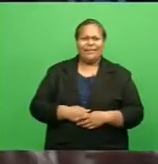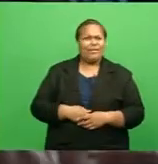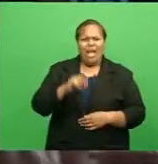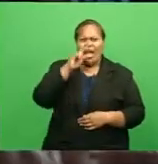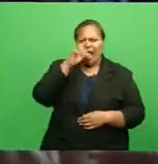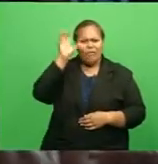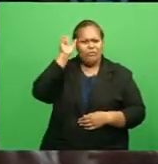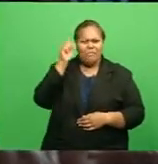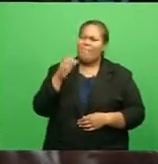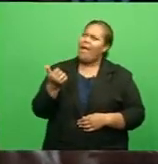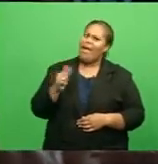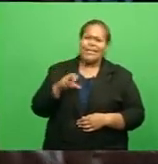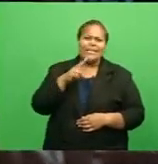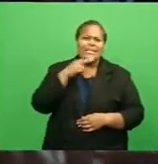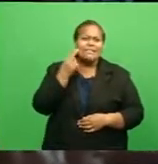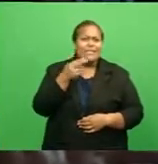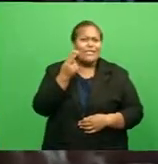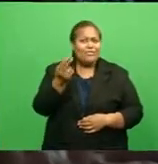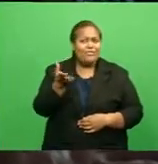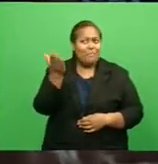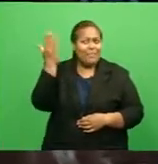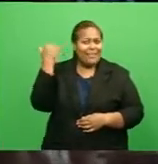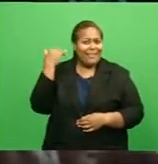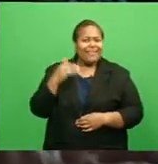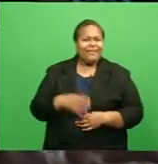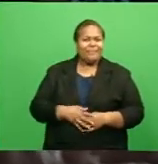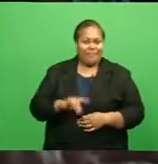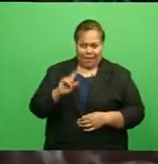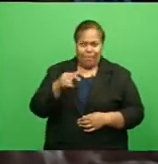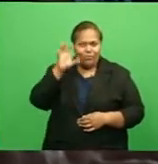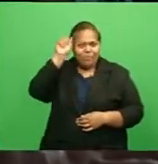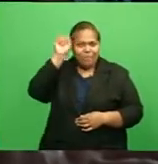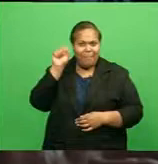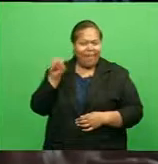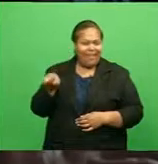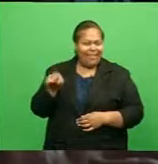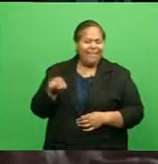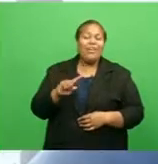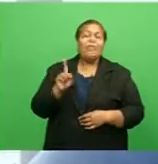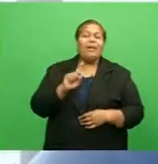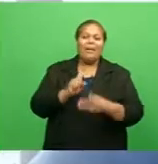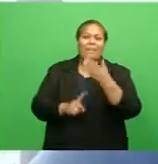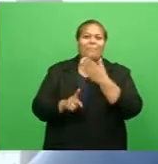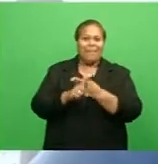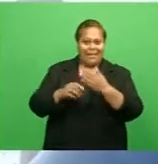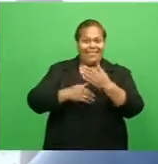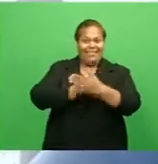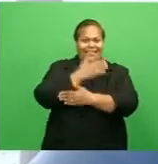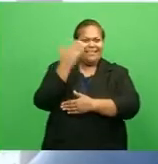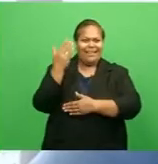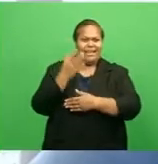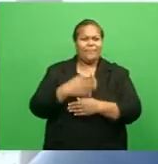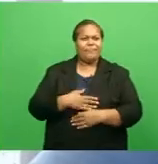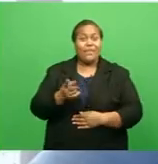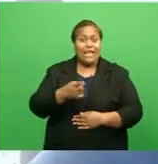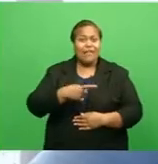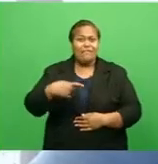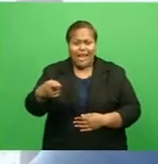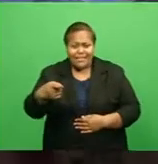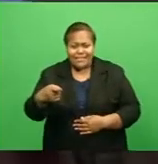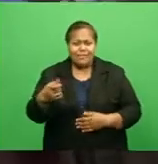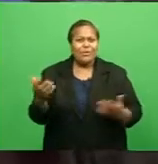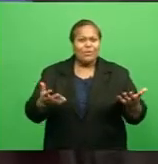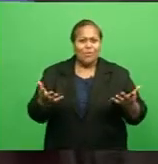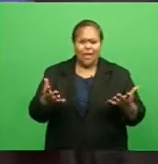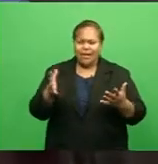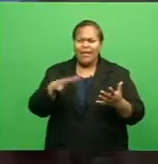of the speeches from that day, Professor McCaig says he vividly remembers the events of the day. I was invited to the function where